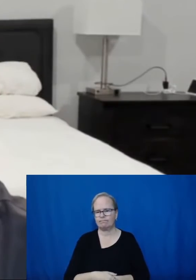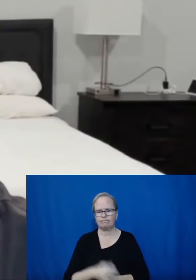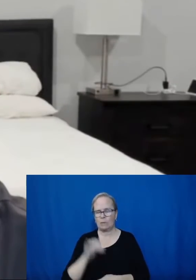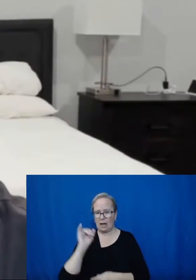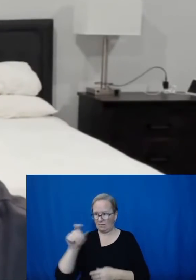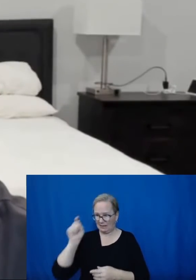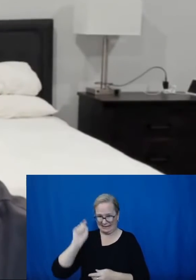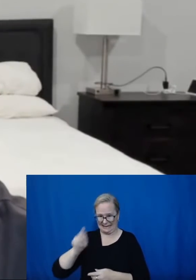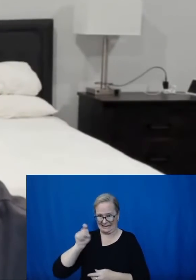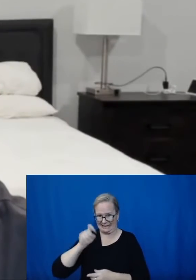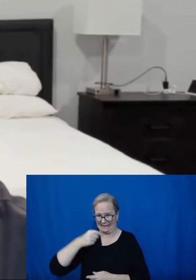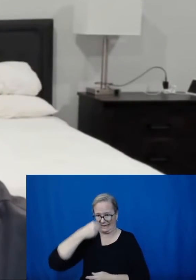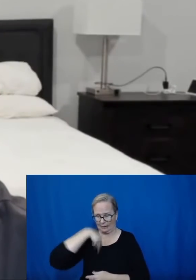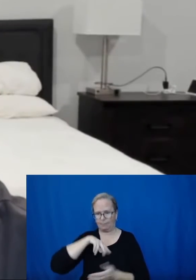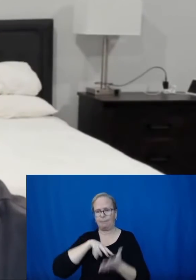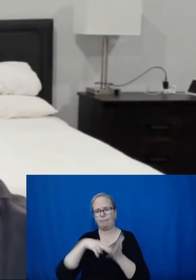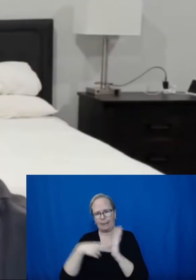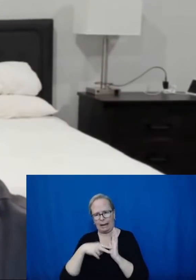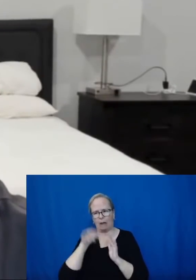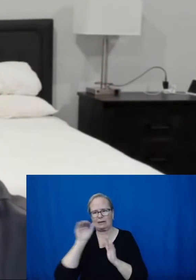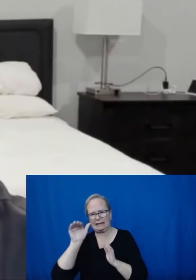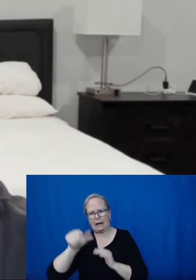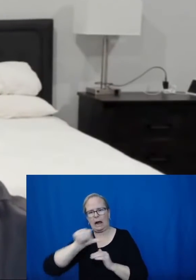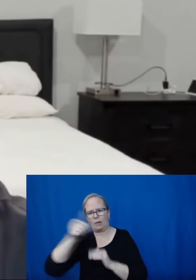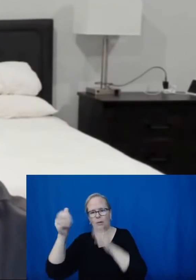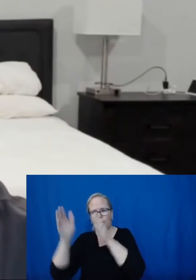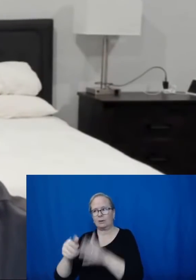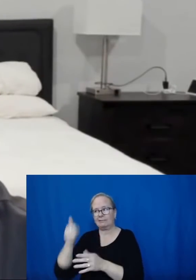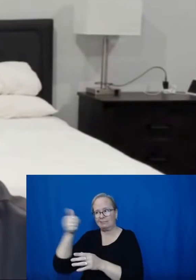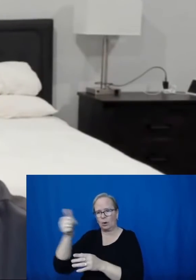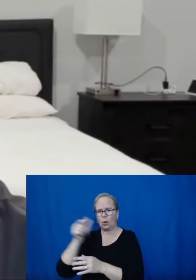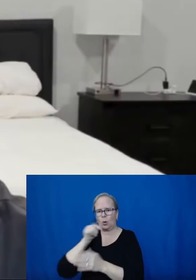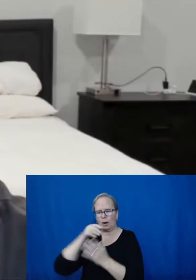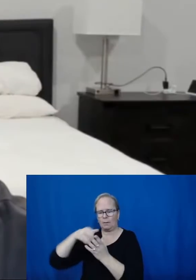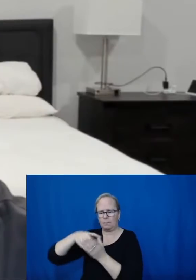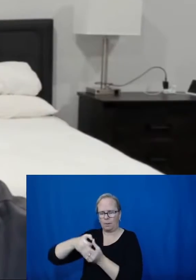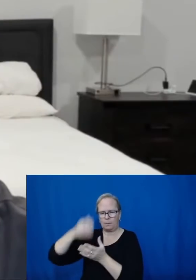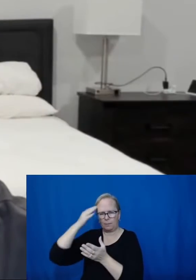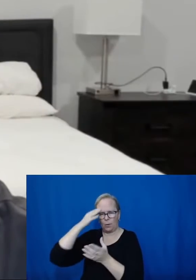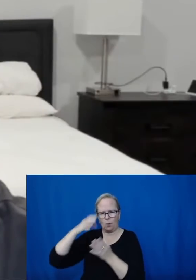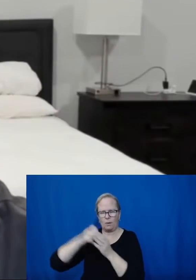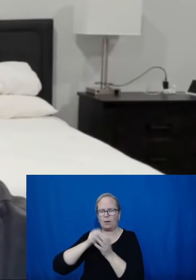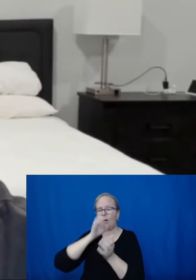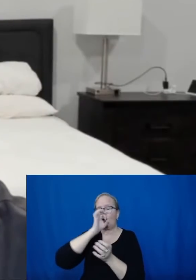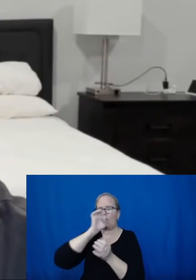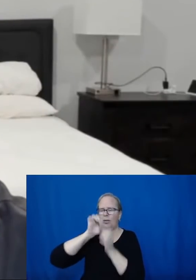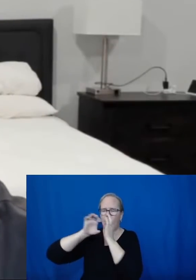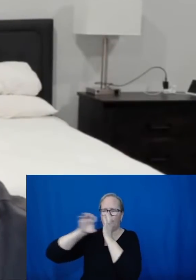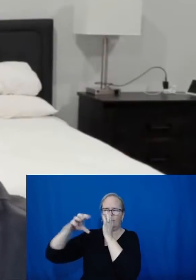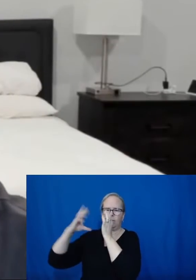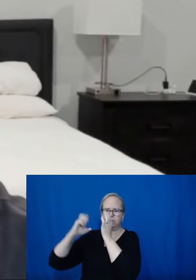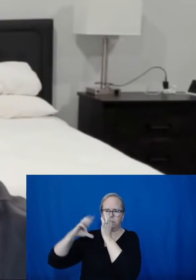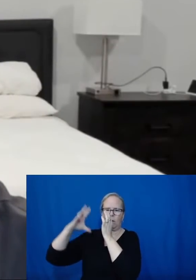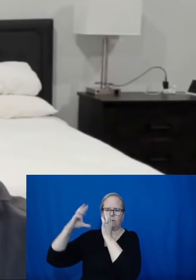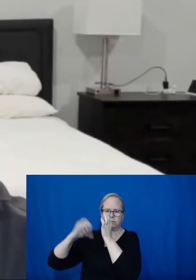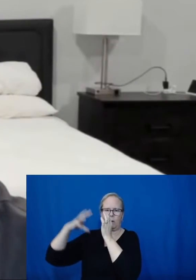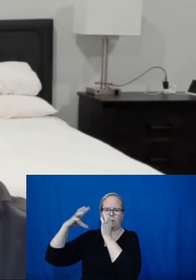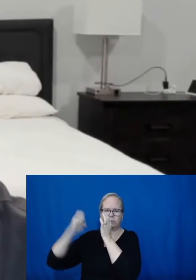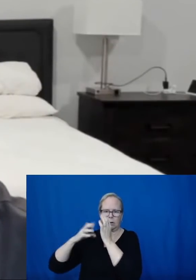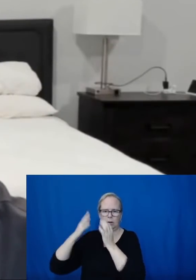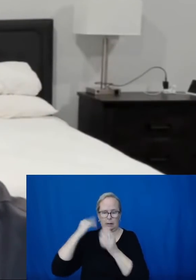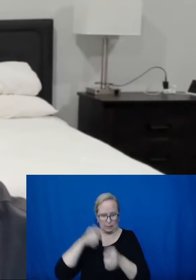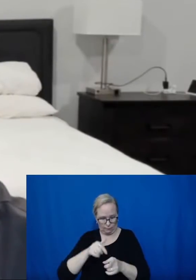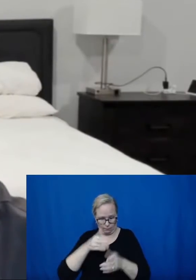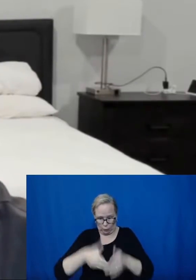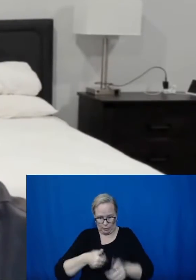another person there with the bag, basically breathing for this individual, as they won't be able to breathe for themselves anymore until they're able to be